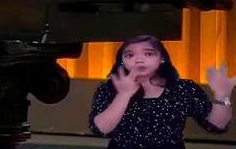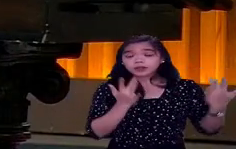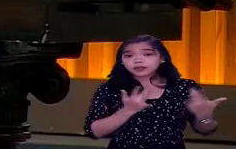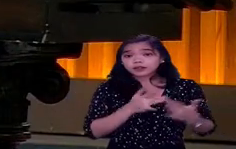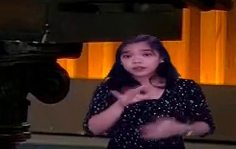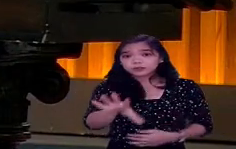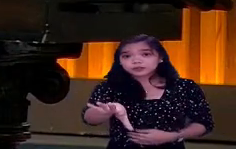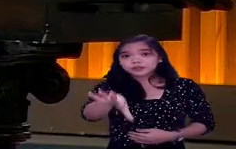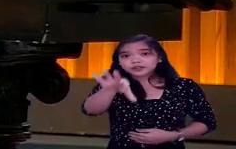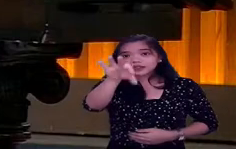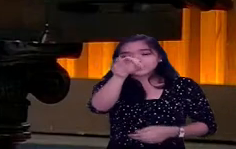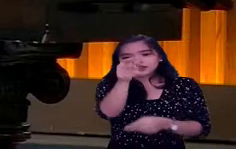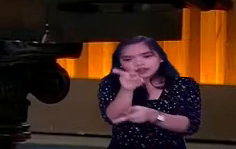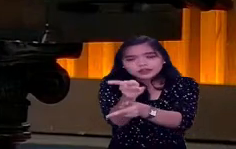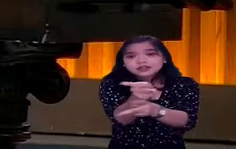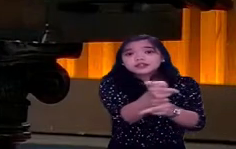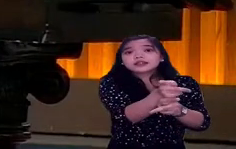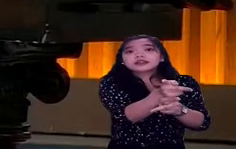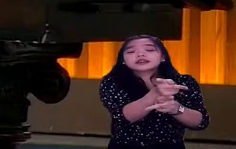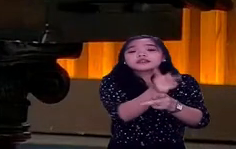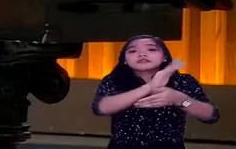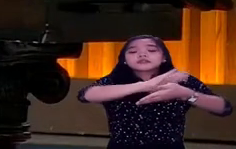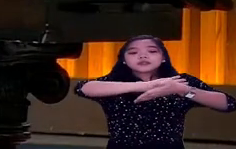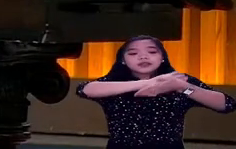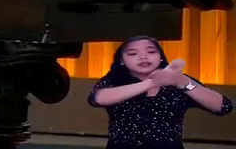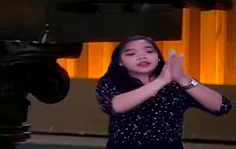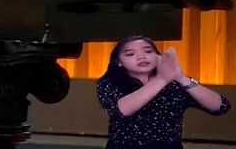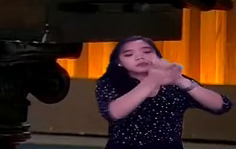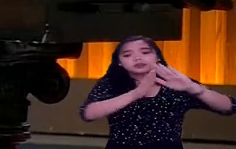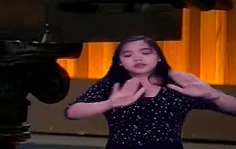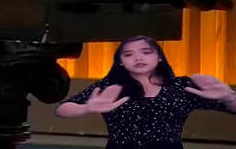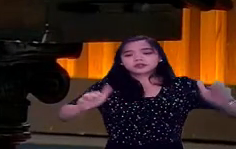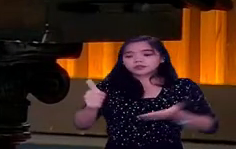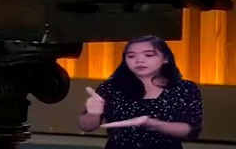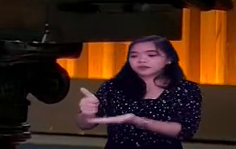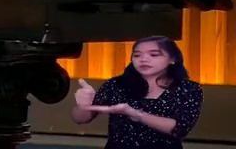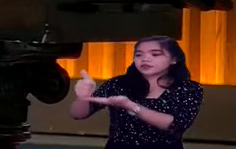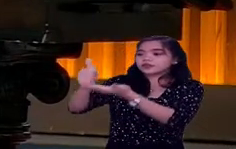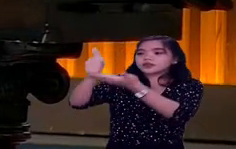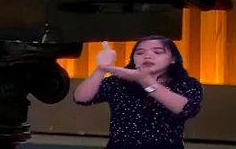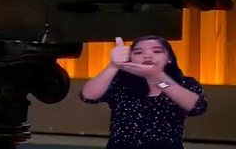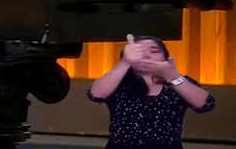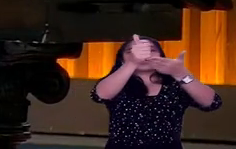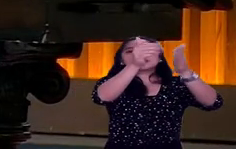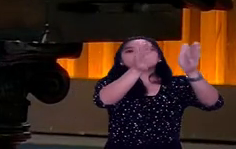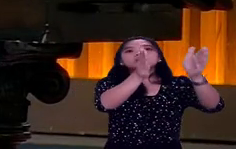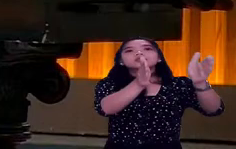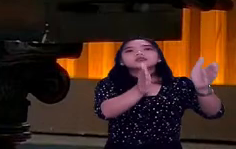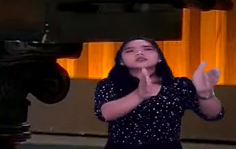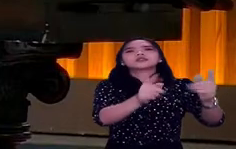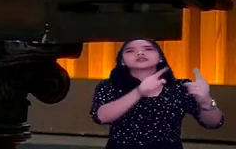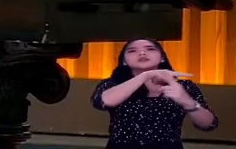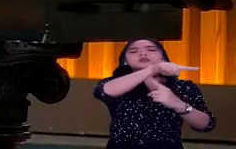prayer, and your heart will find a safe and peaceful